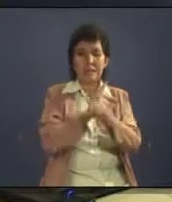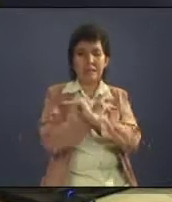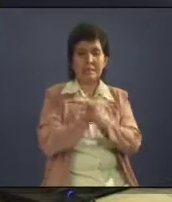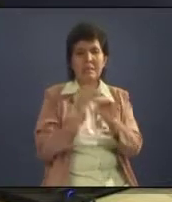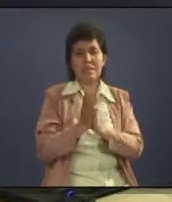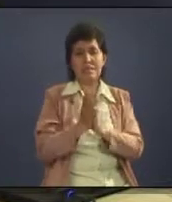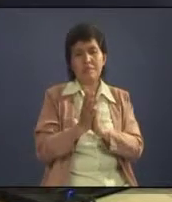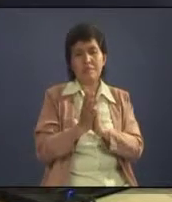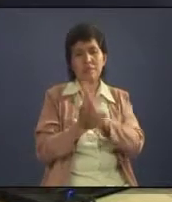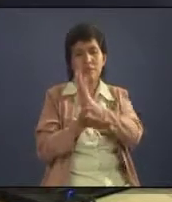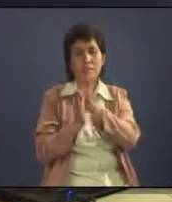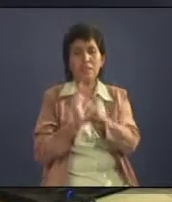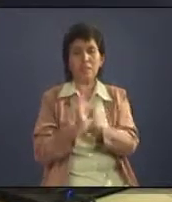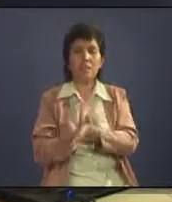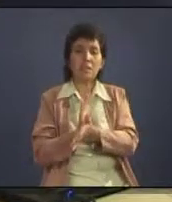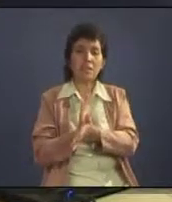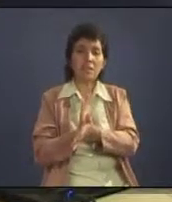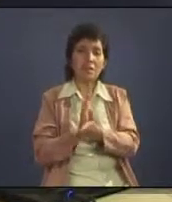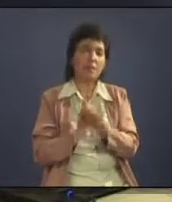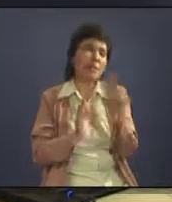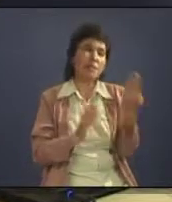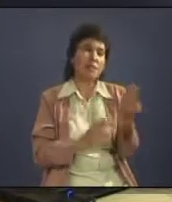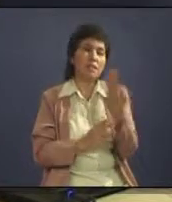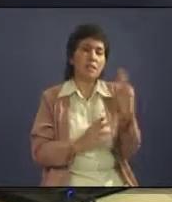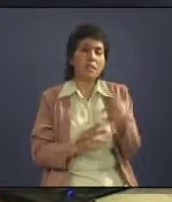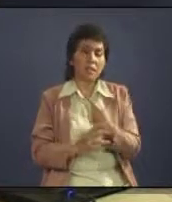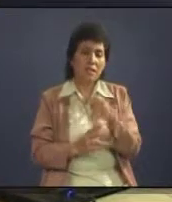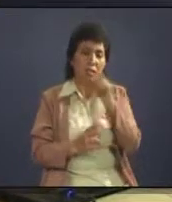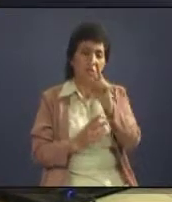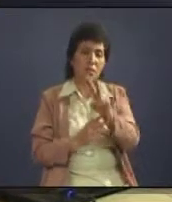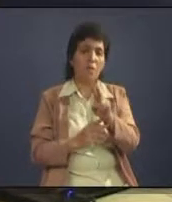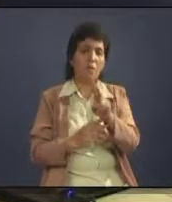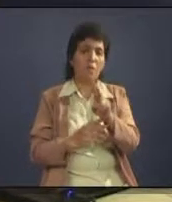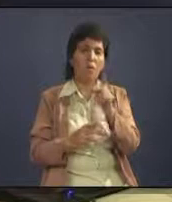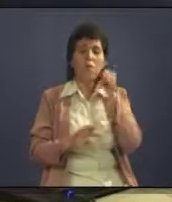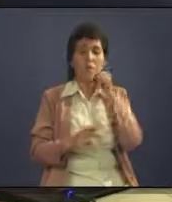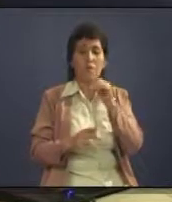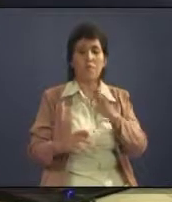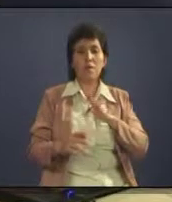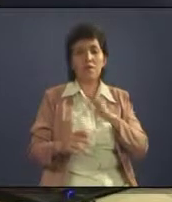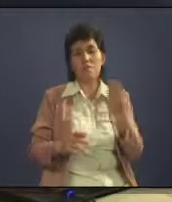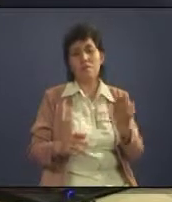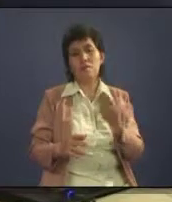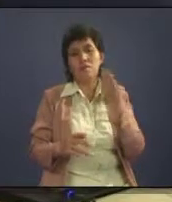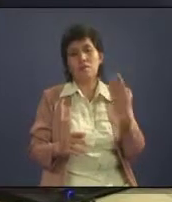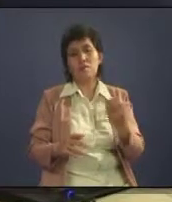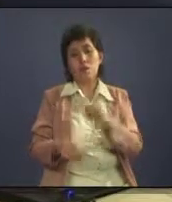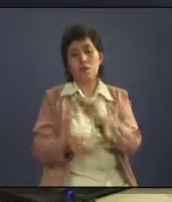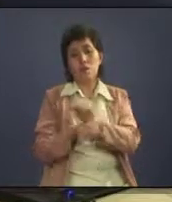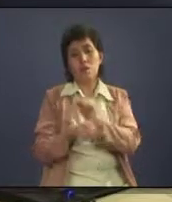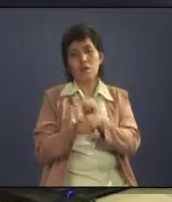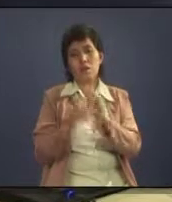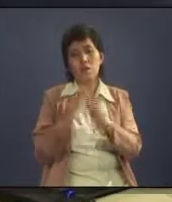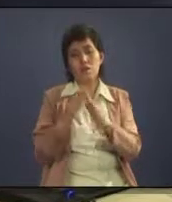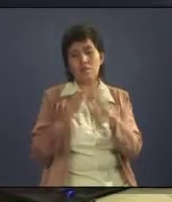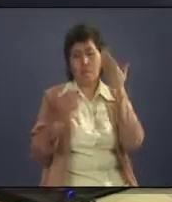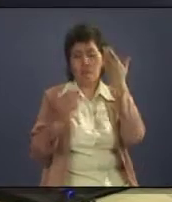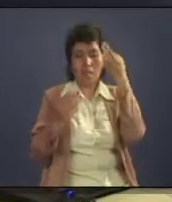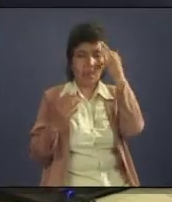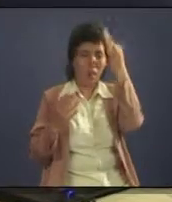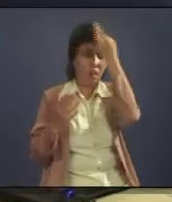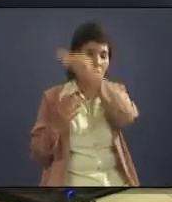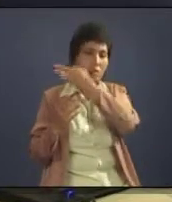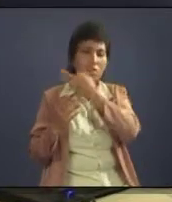we look into gender. We normally look at females as the one who's doing the work at home, who doesn't